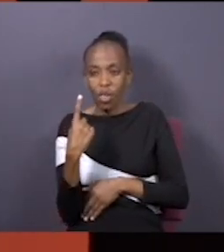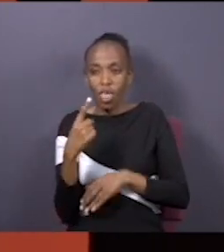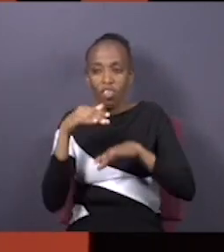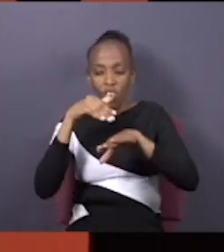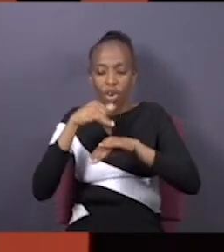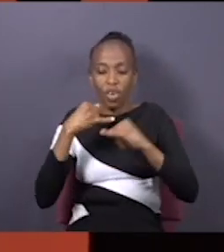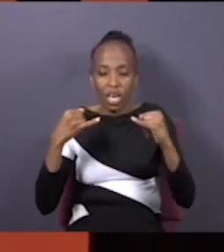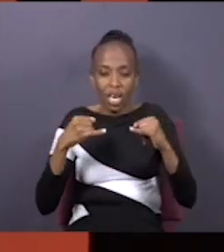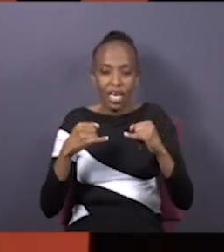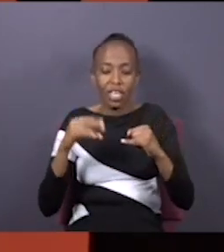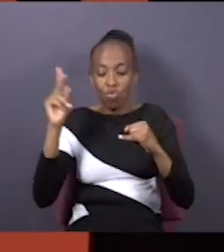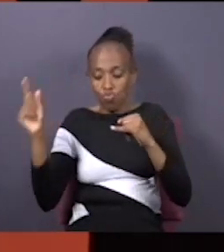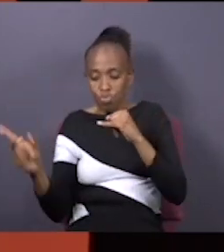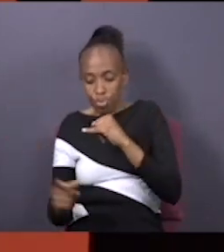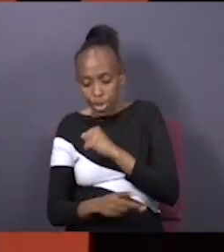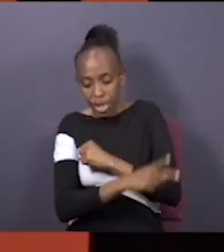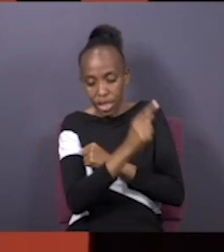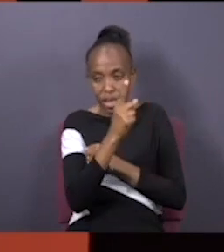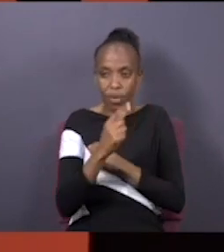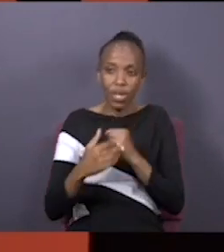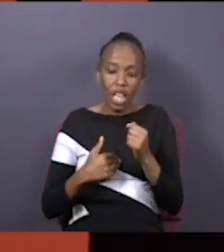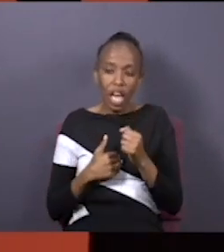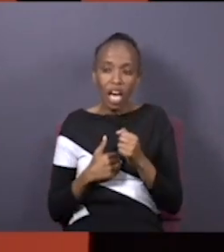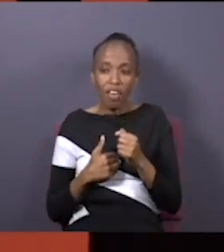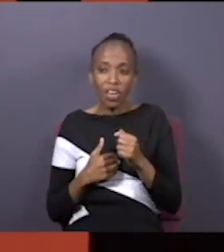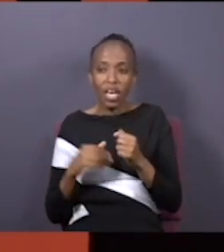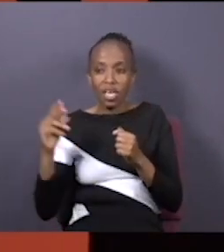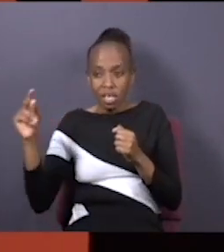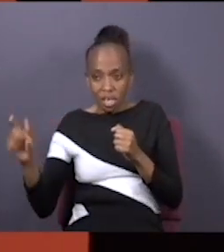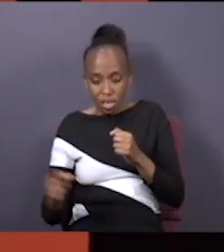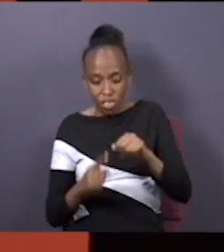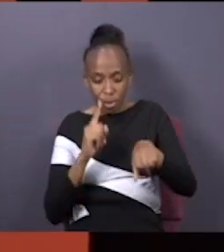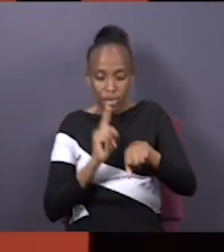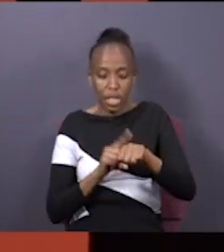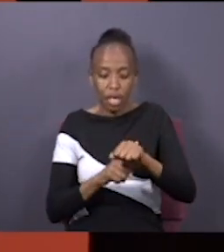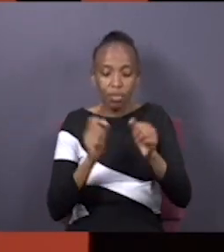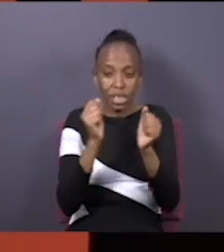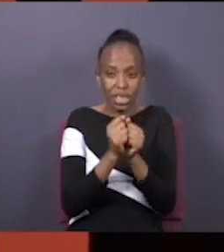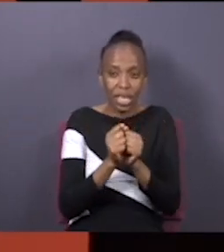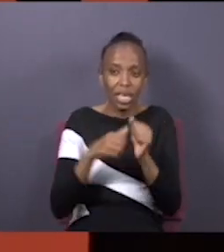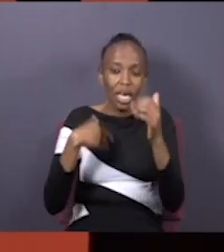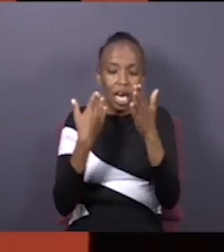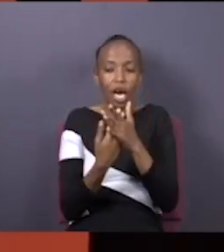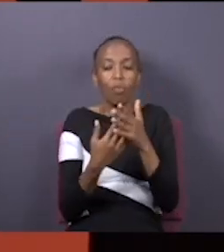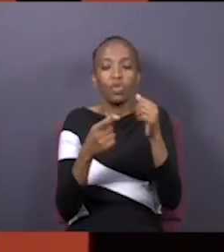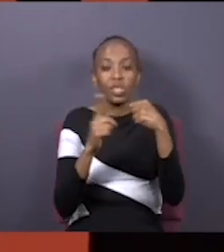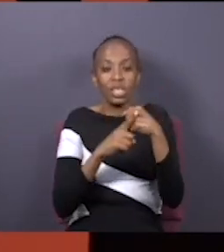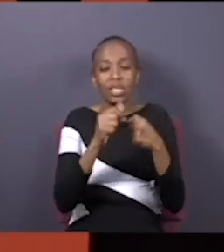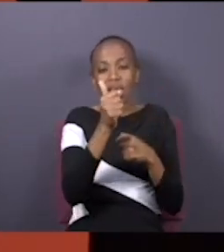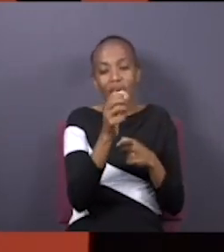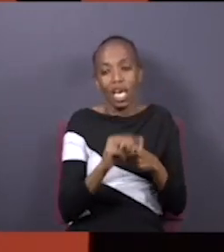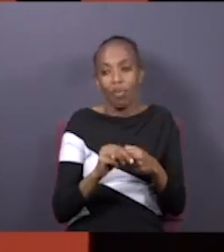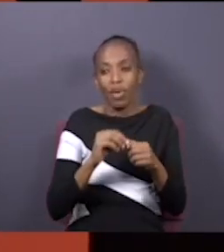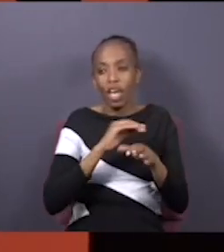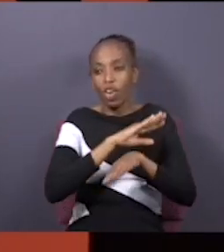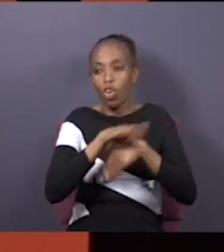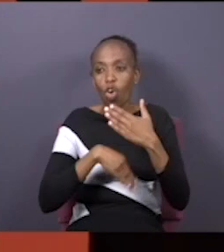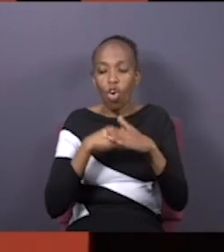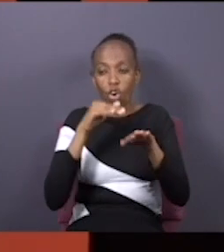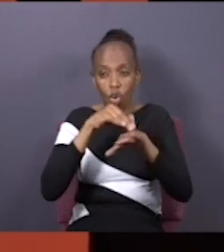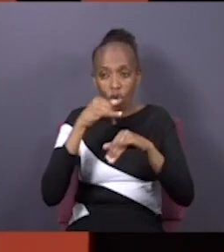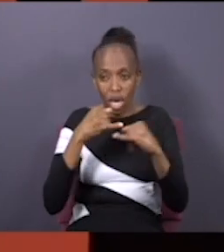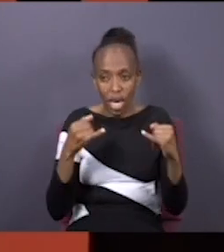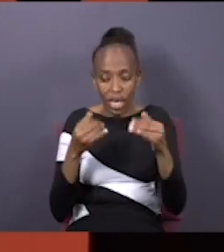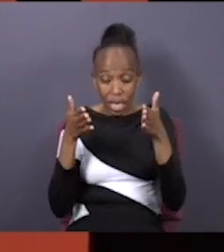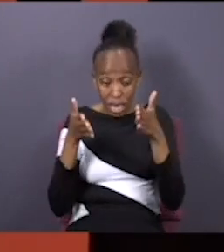all-night Kesha. On the 31st, we'll have an all-night Kesha from 10 in the evening till 6 a.m. And it's all going to be